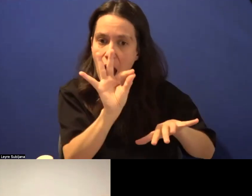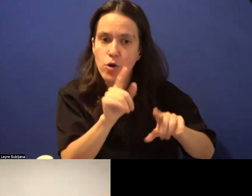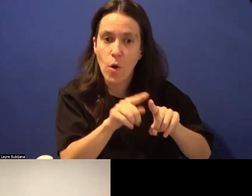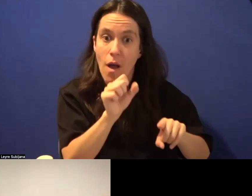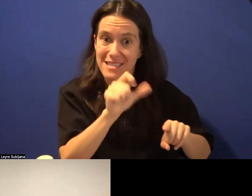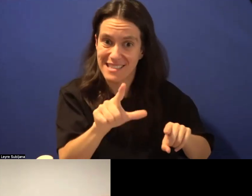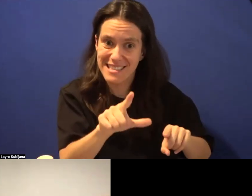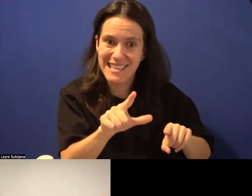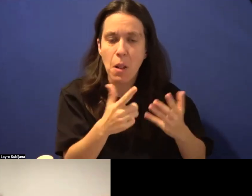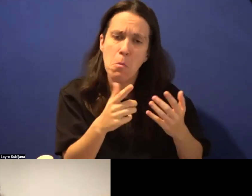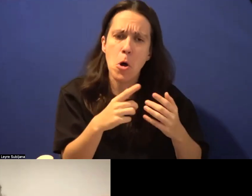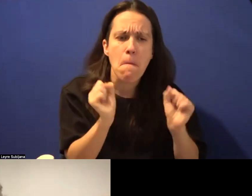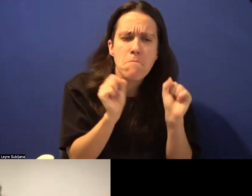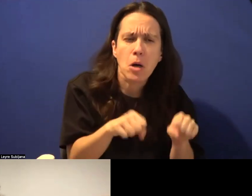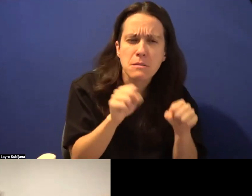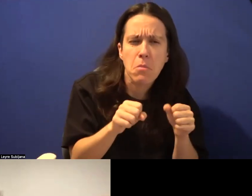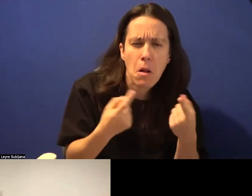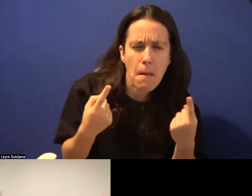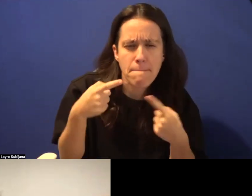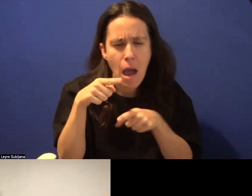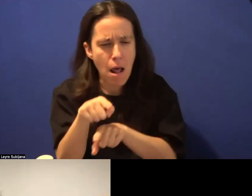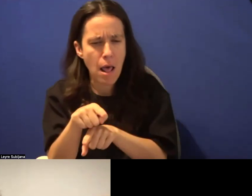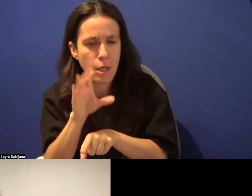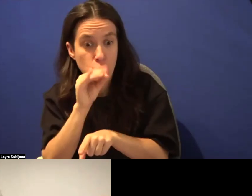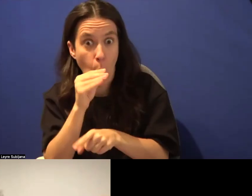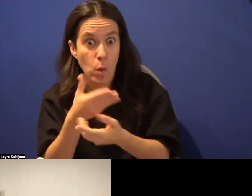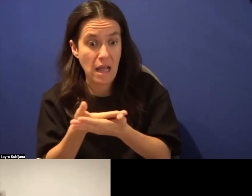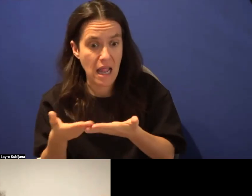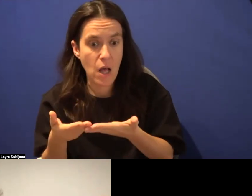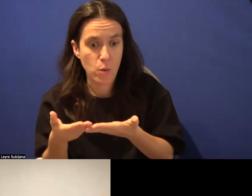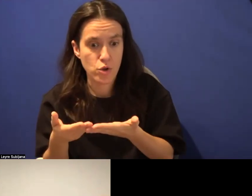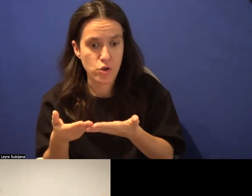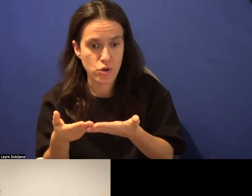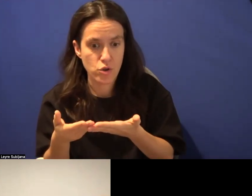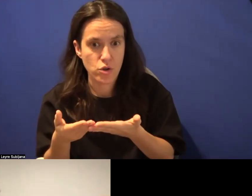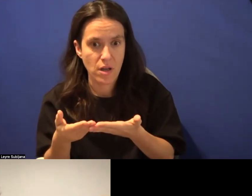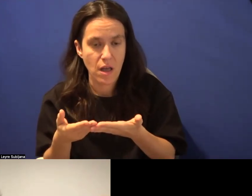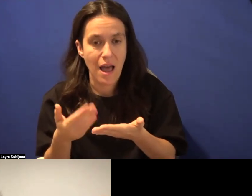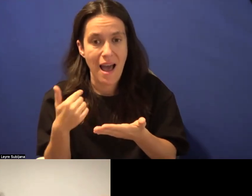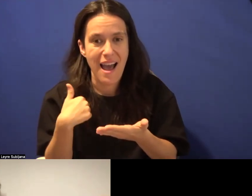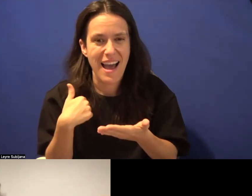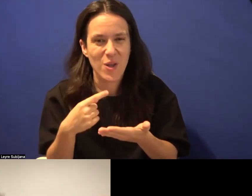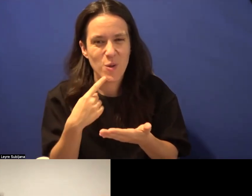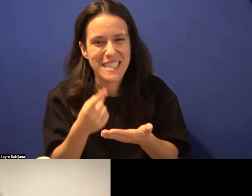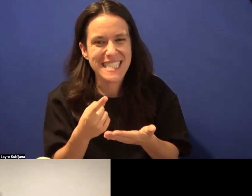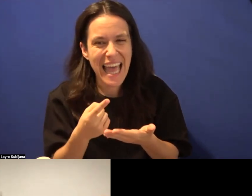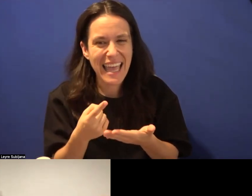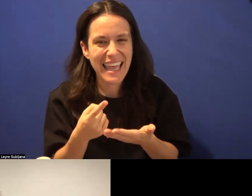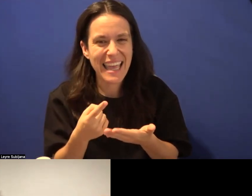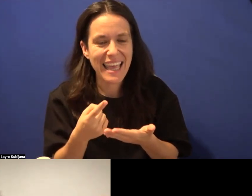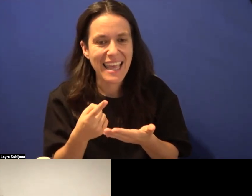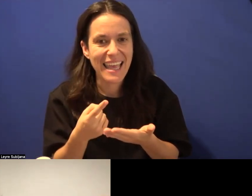and possible parallels in spoken languages. If I understood it correctly, you mentioned in passing that